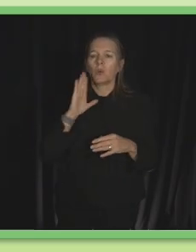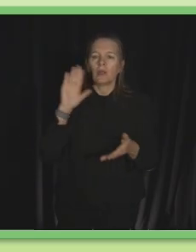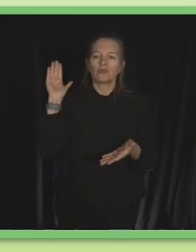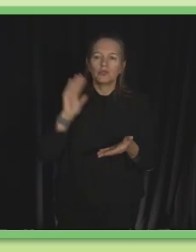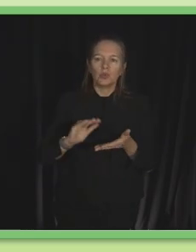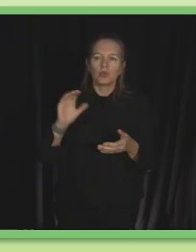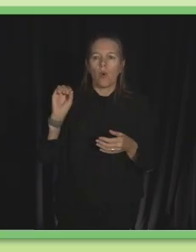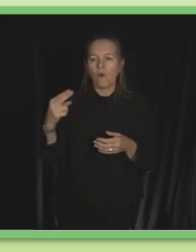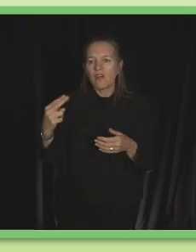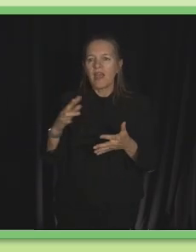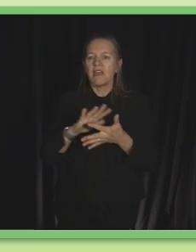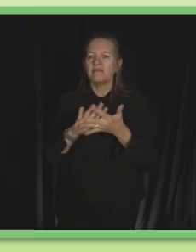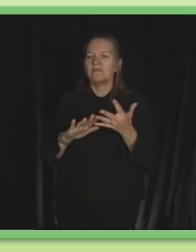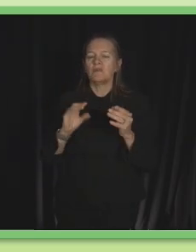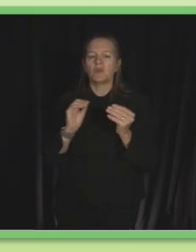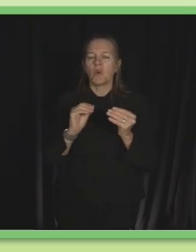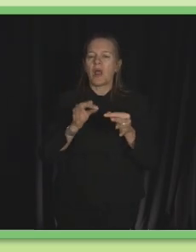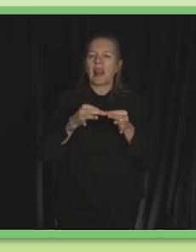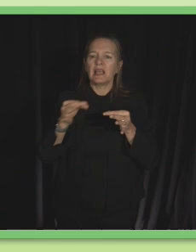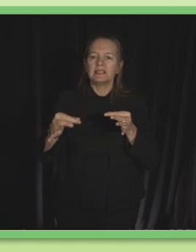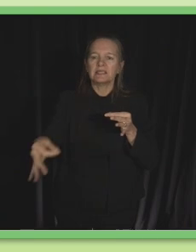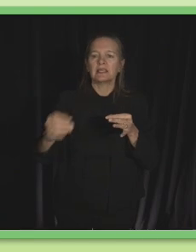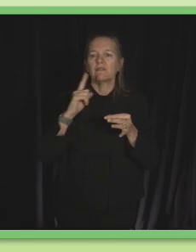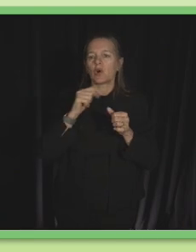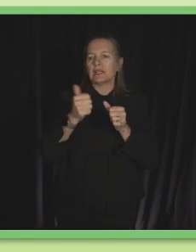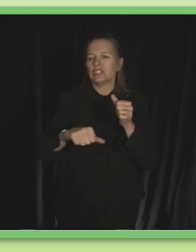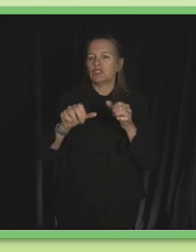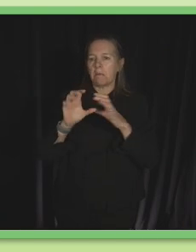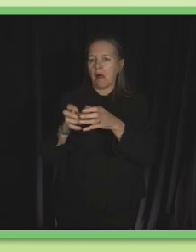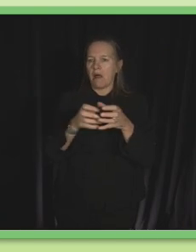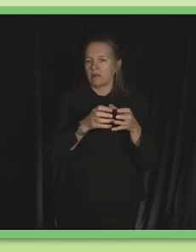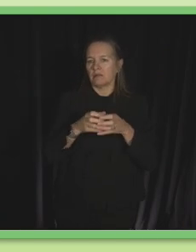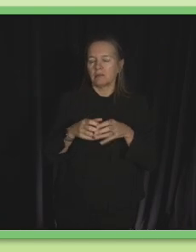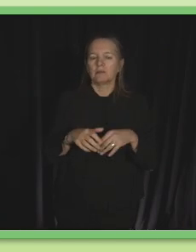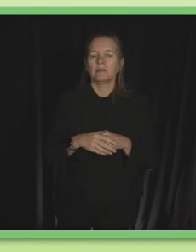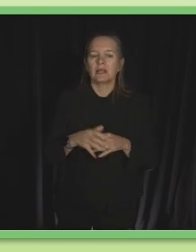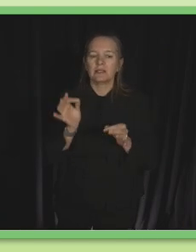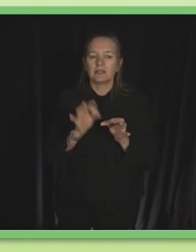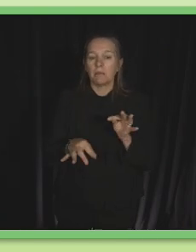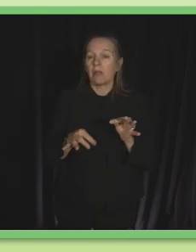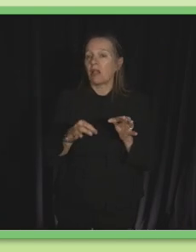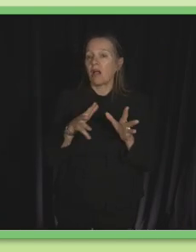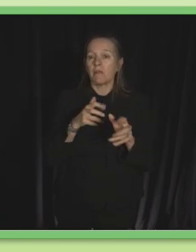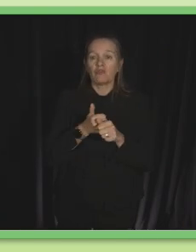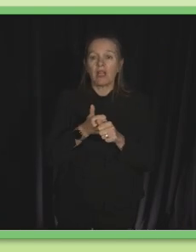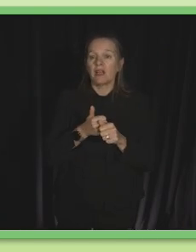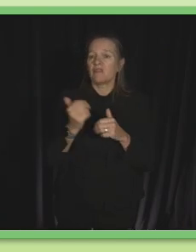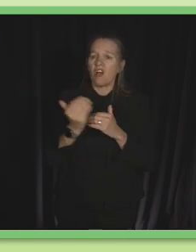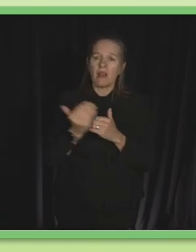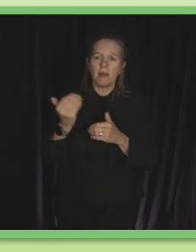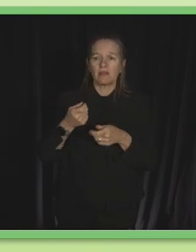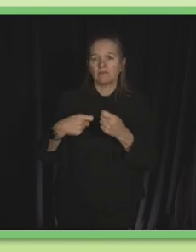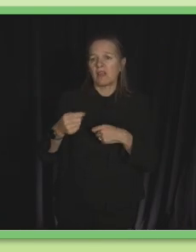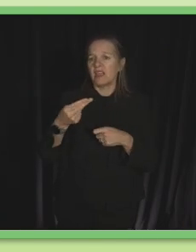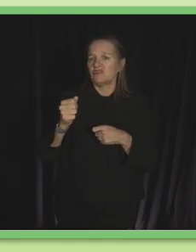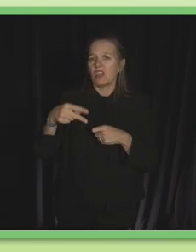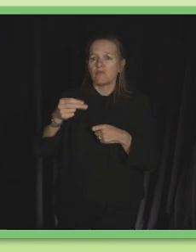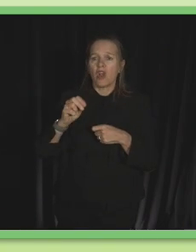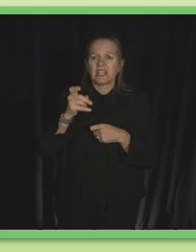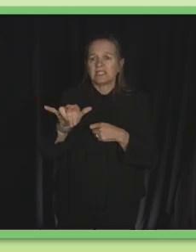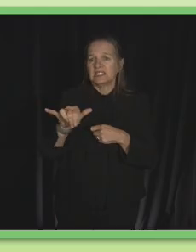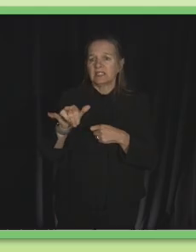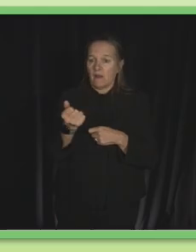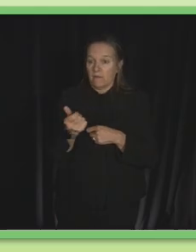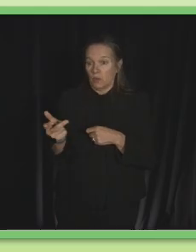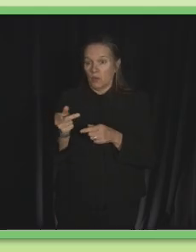no extra latency on every pod, node, or cluster. Simple upgrades, automated replacements of HAProxy, a few powerful